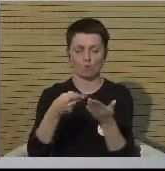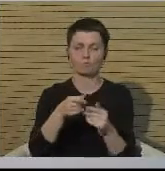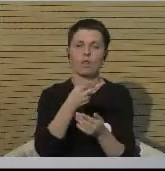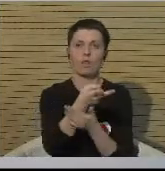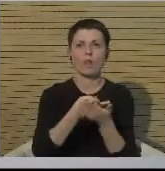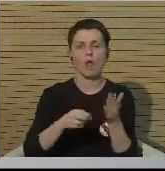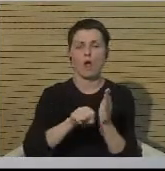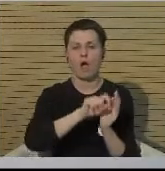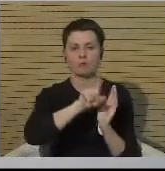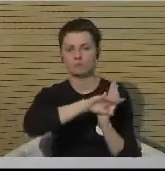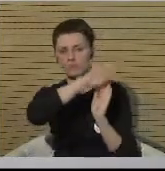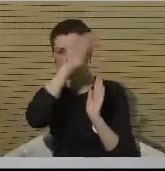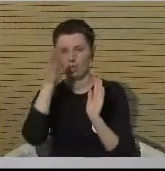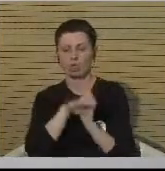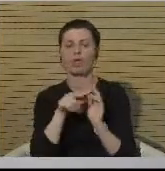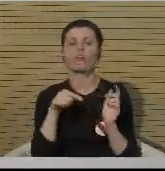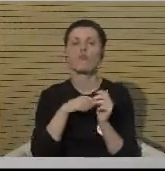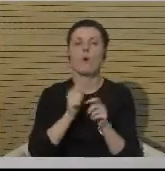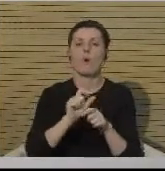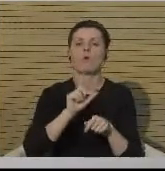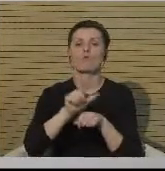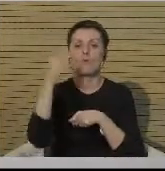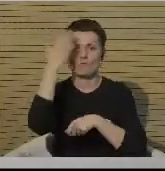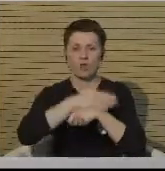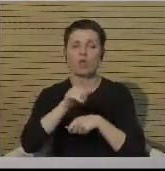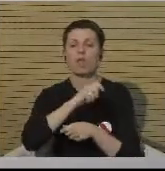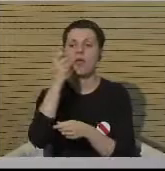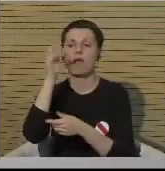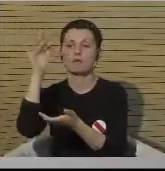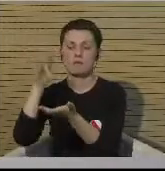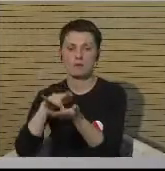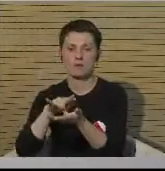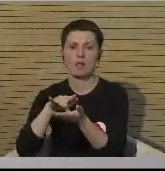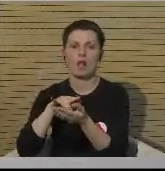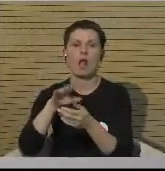only resting places, sleeping cars.